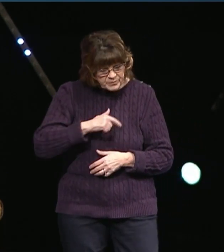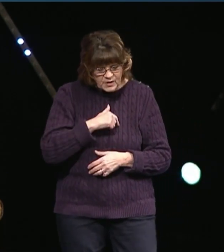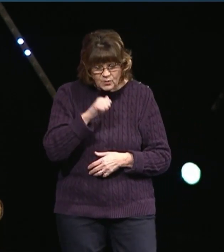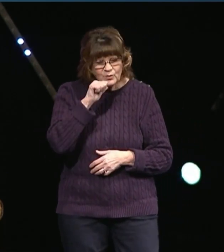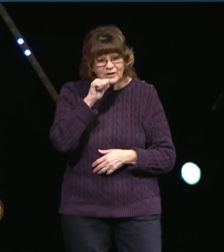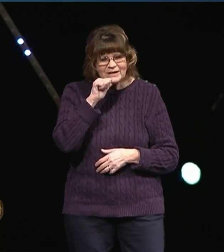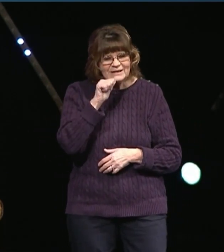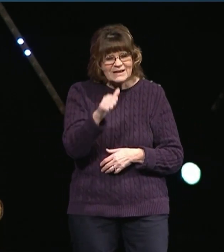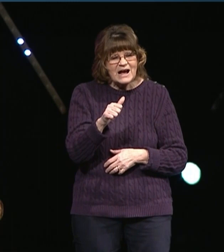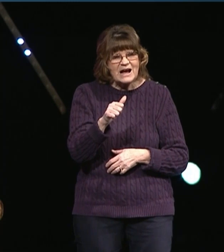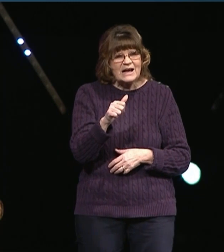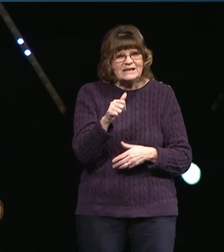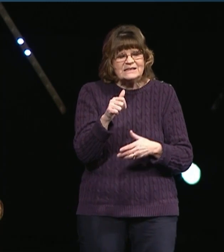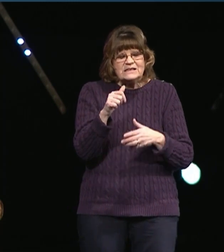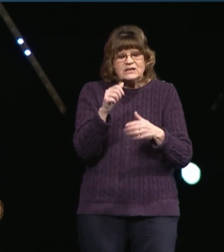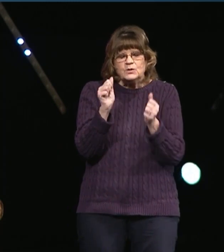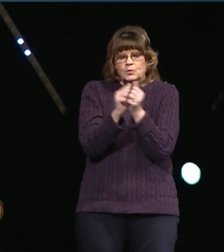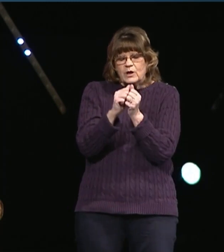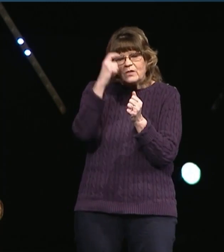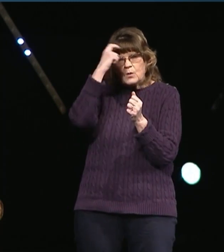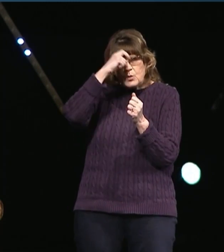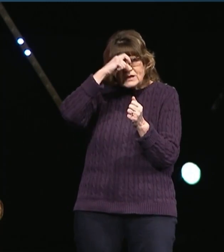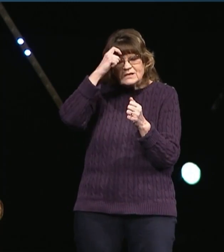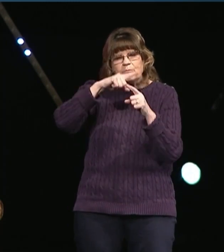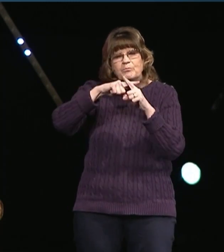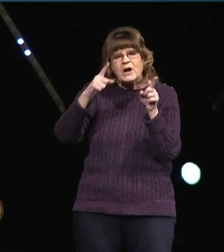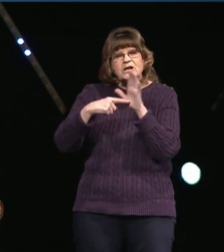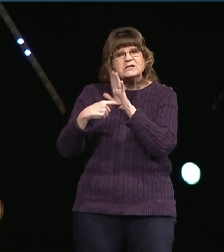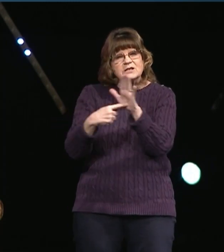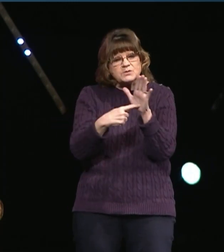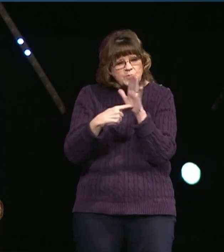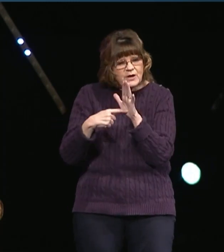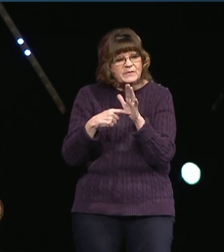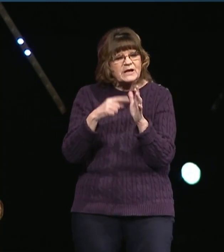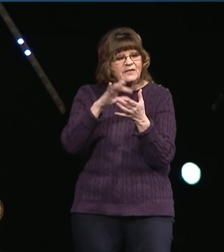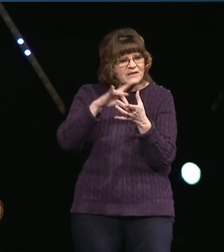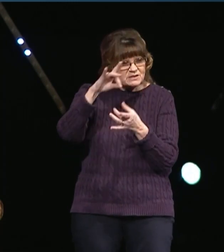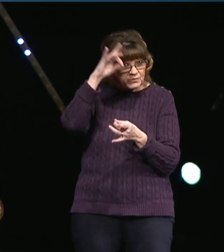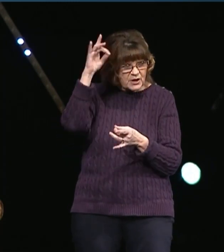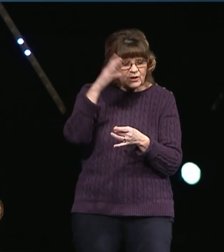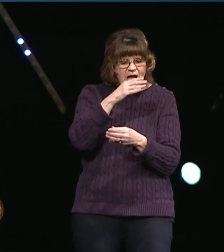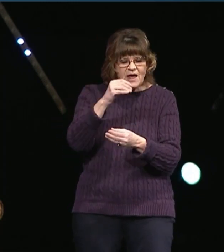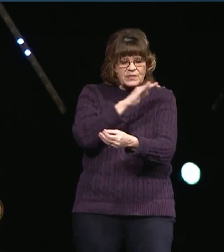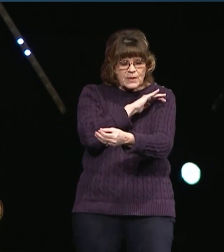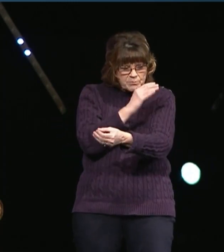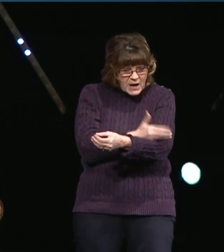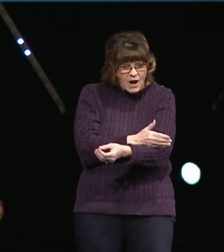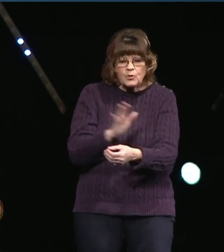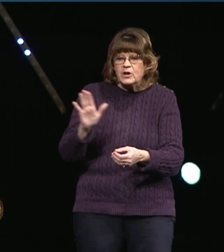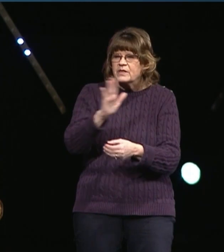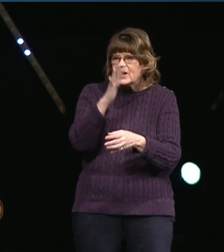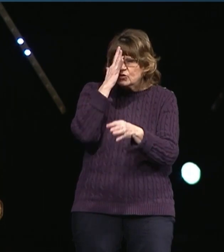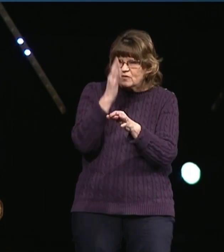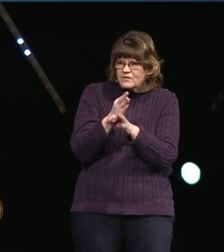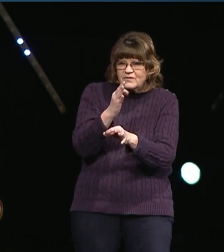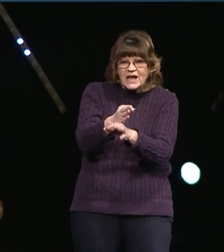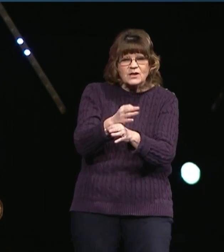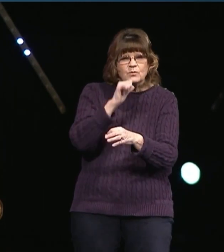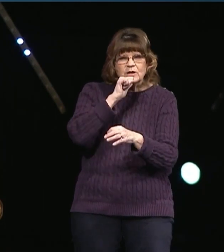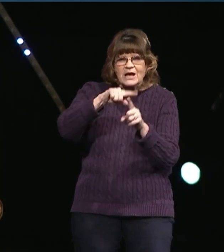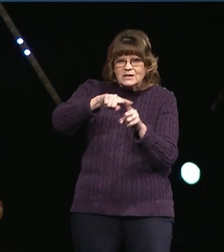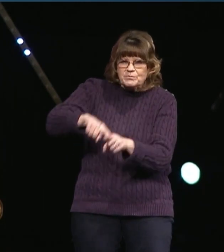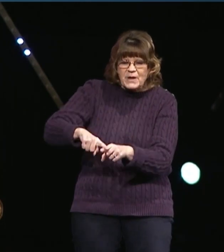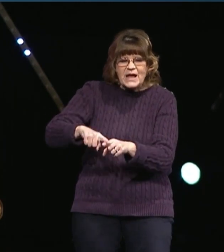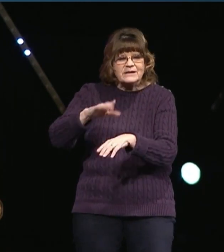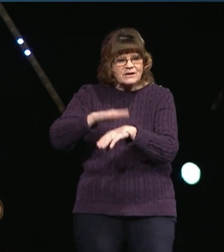We're not implausible words of wisdom, but in demonstrations of the Spirit and of the power, that your faith might not rest on the wisdom of men, but in